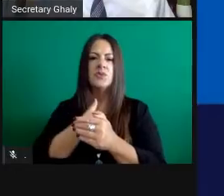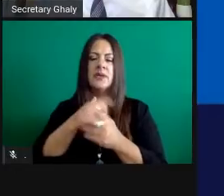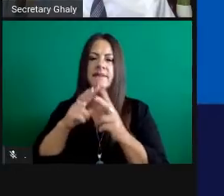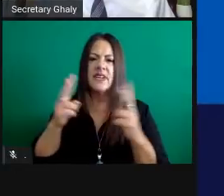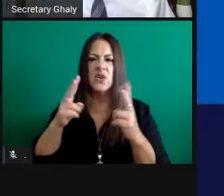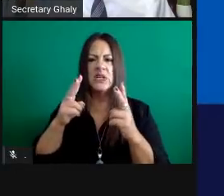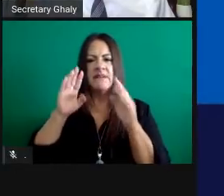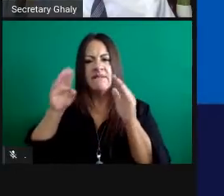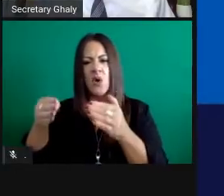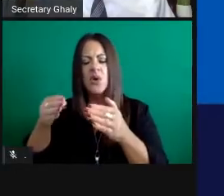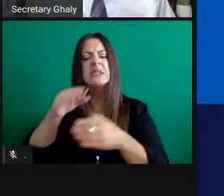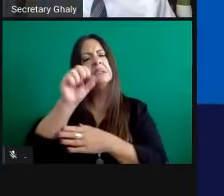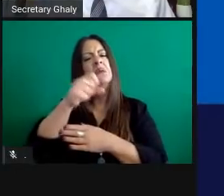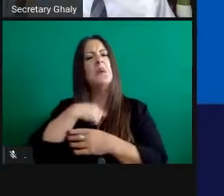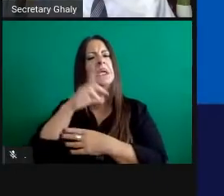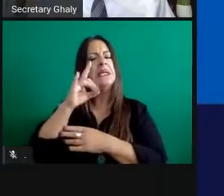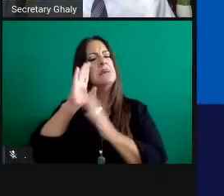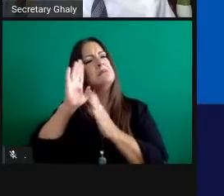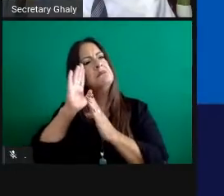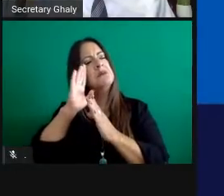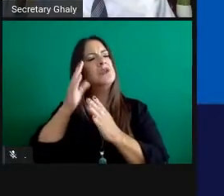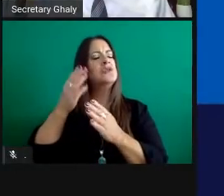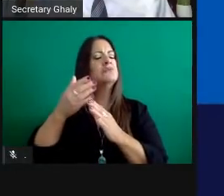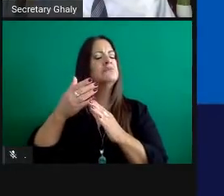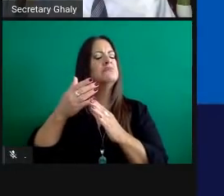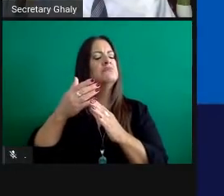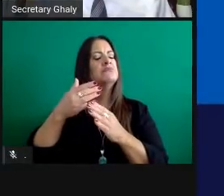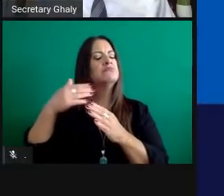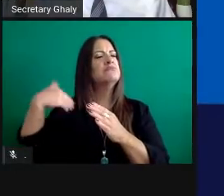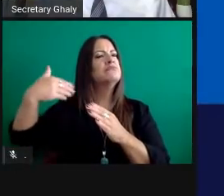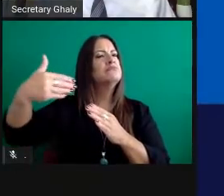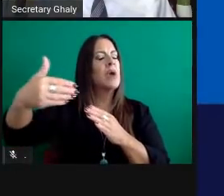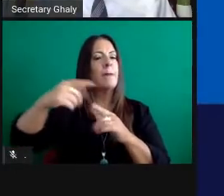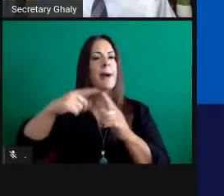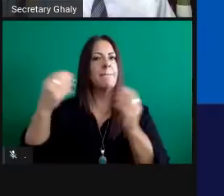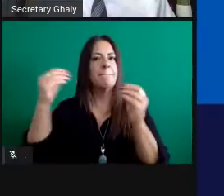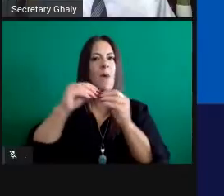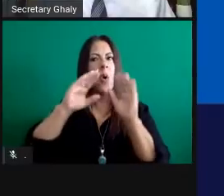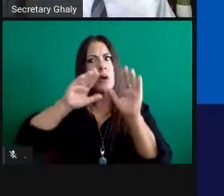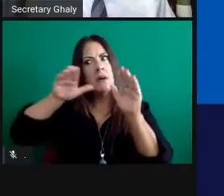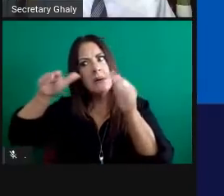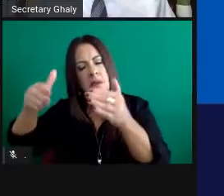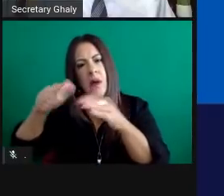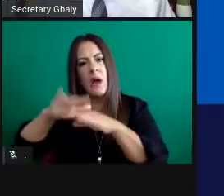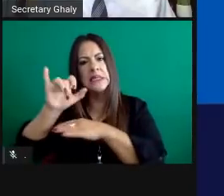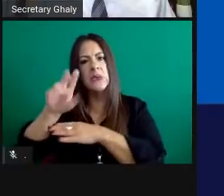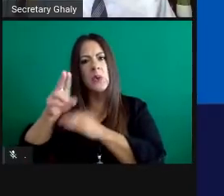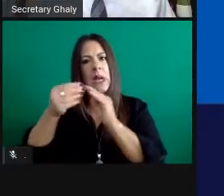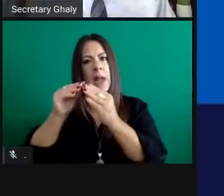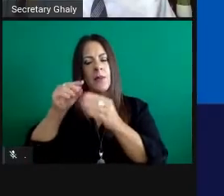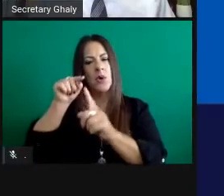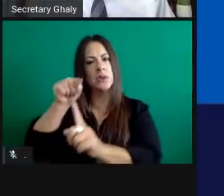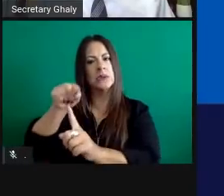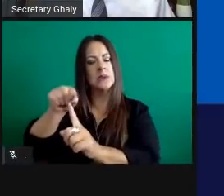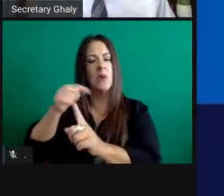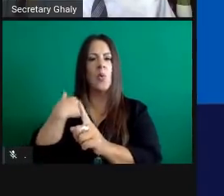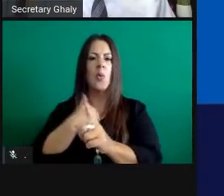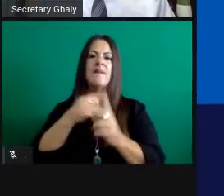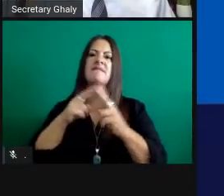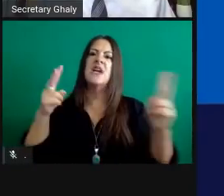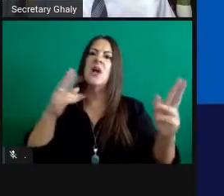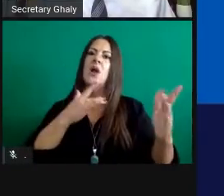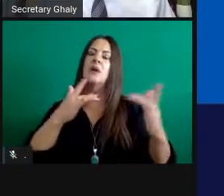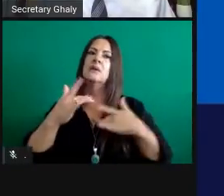We've always been attentive to it, but the critical focus on that now is because we are certainly worried that with